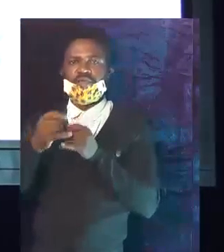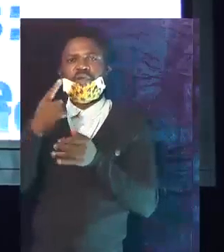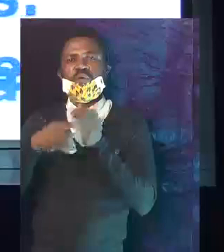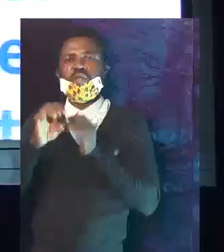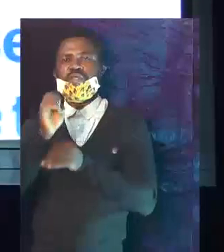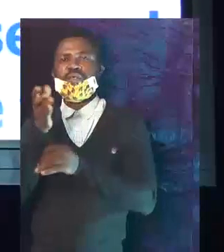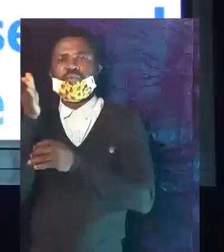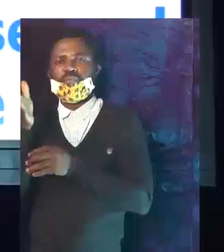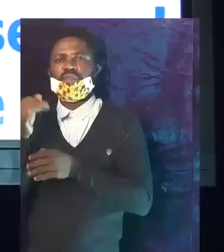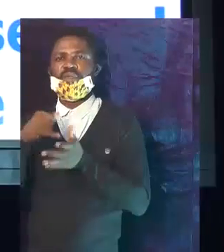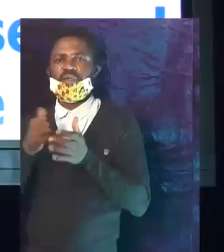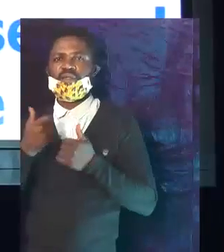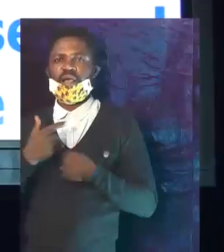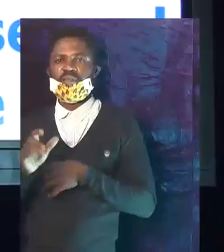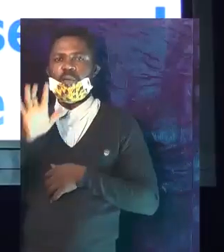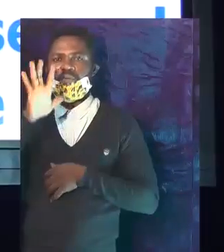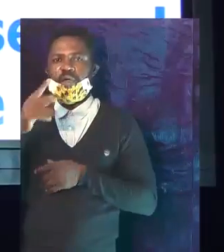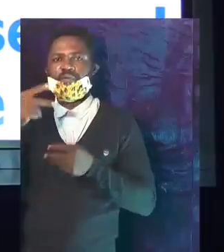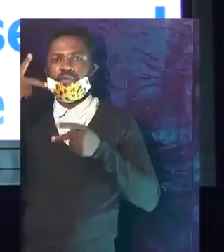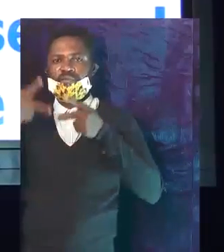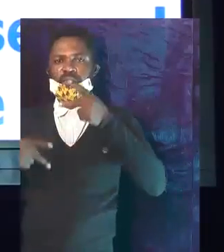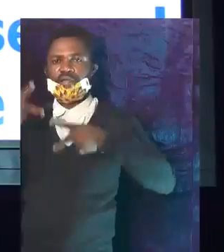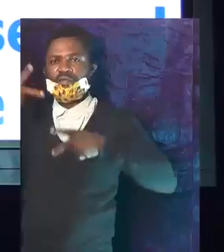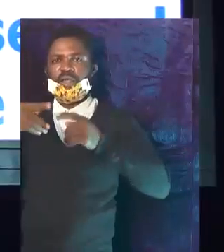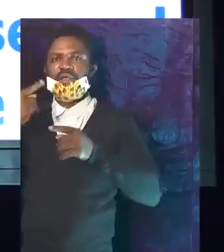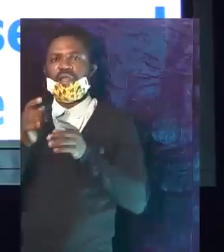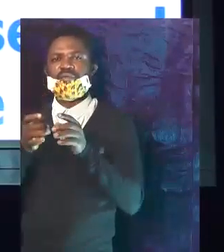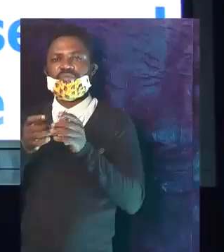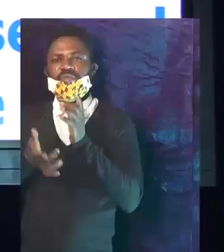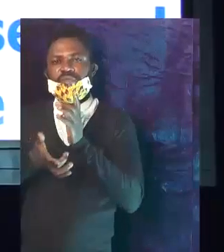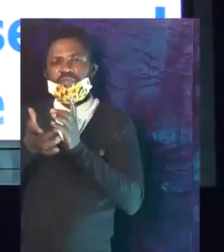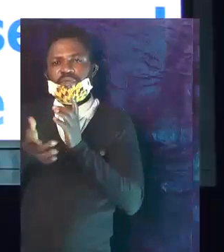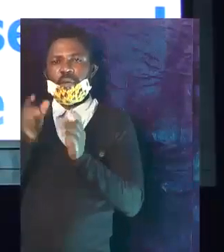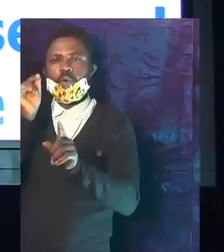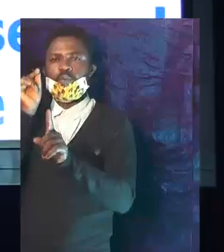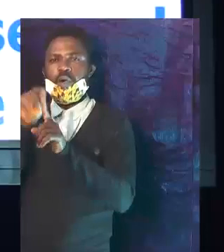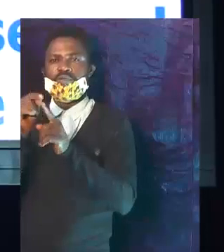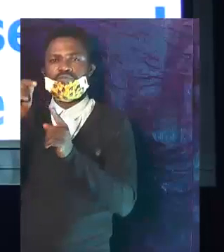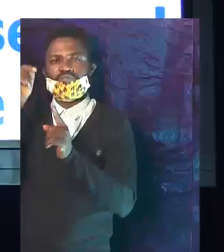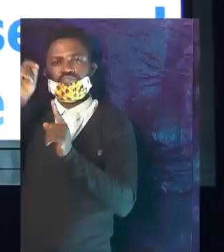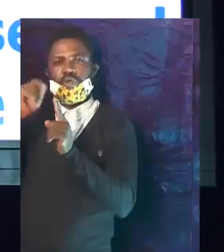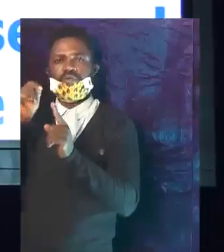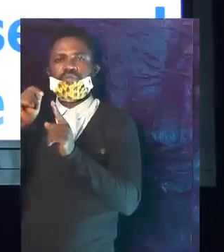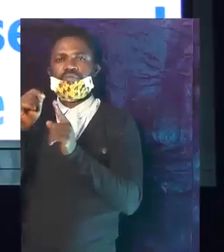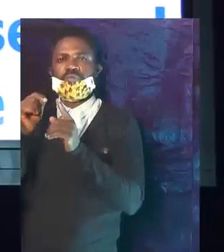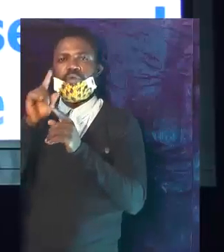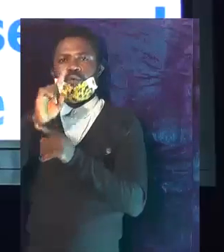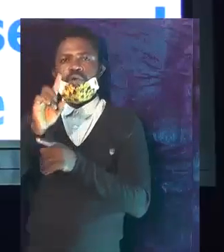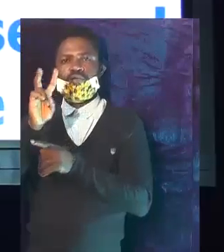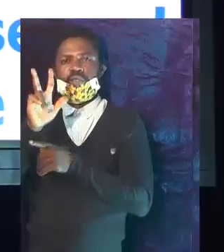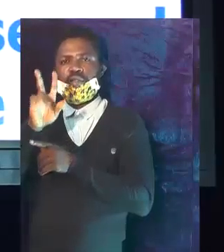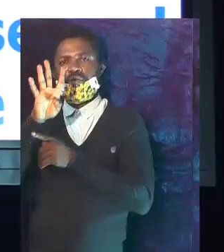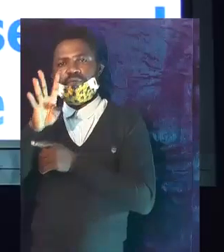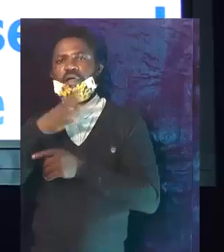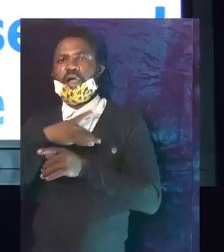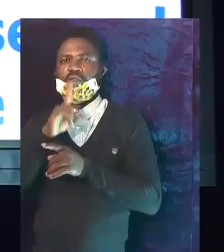have? It has 5 vertices. The vertices are the sharp points. At the back end, you have 1, 2, 3, 4. And then you